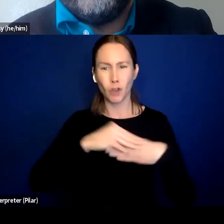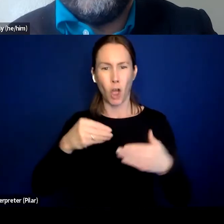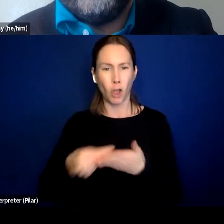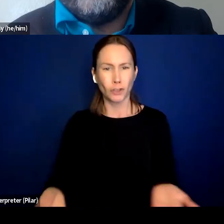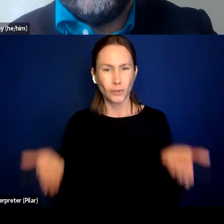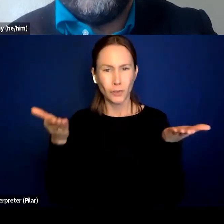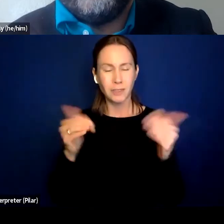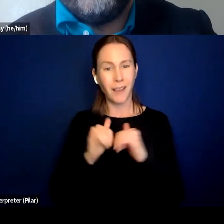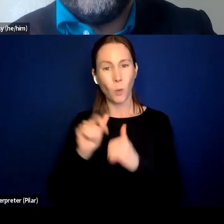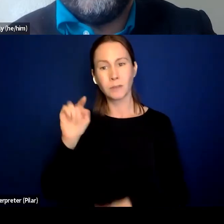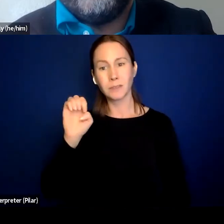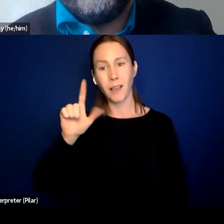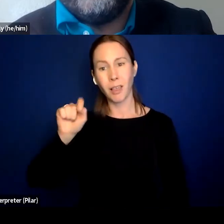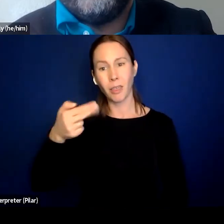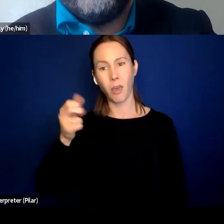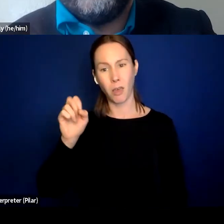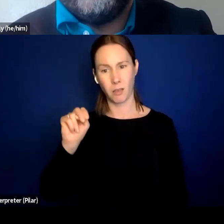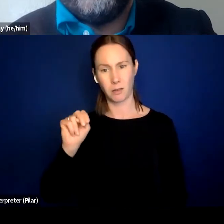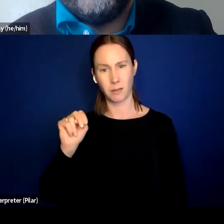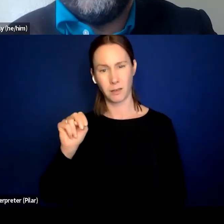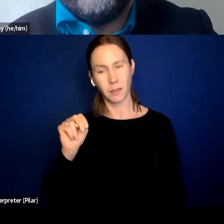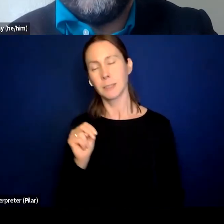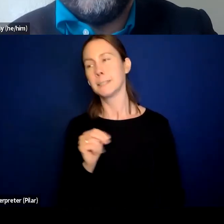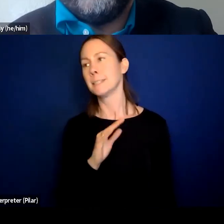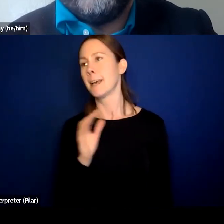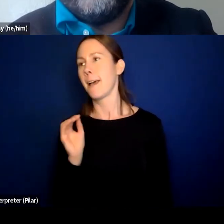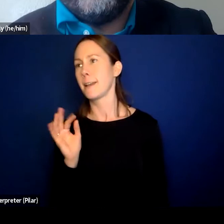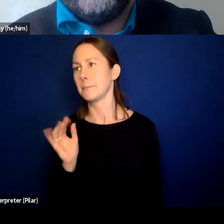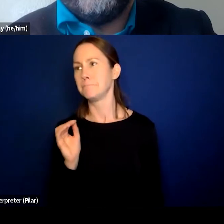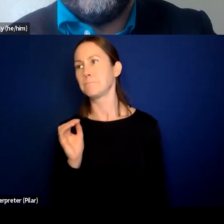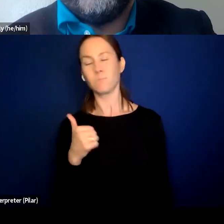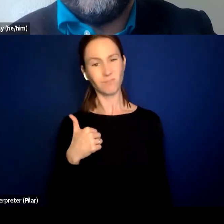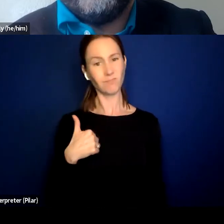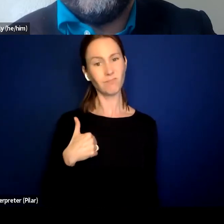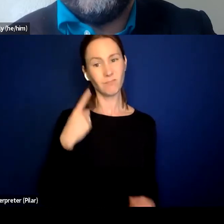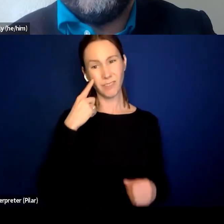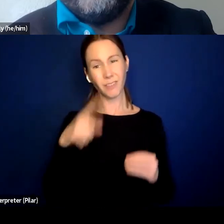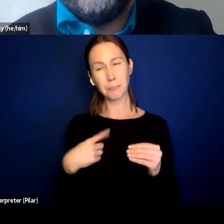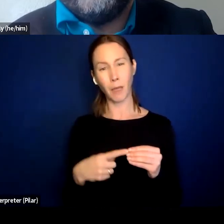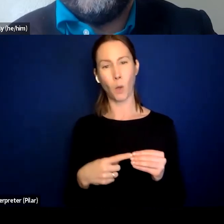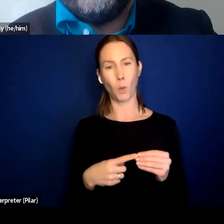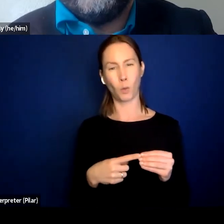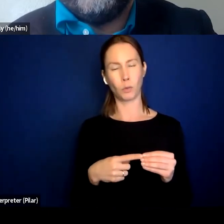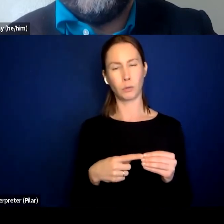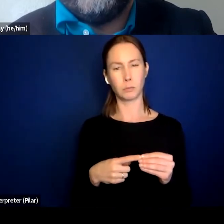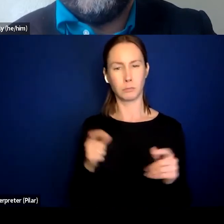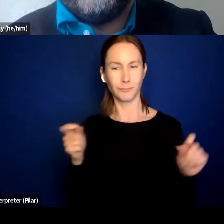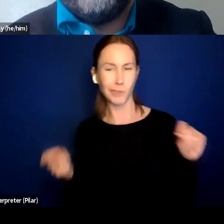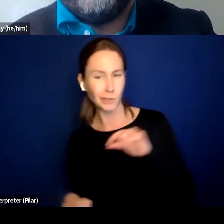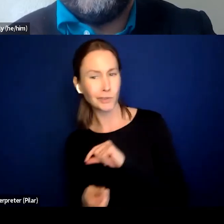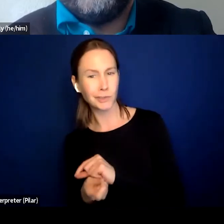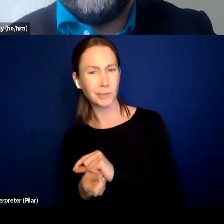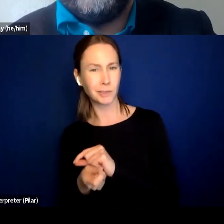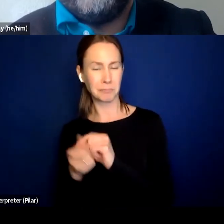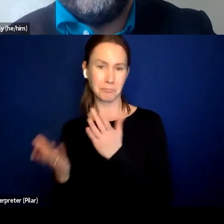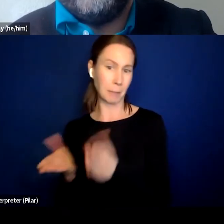through telethons. And when I think about what changes this